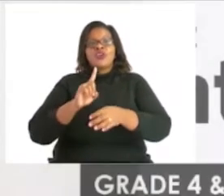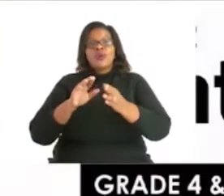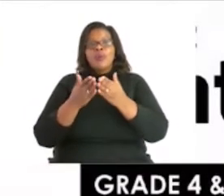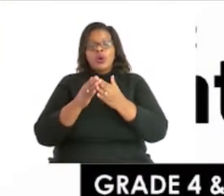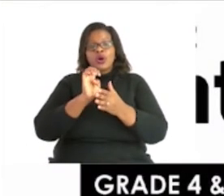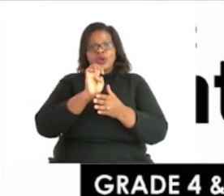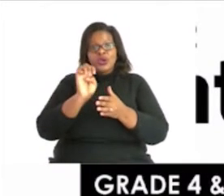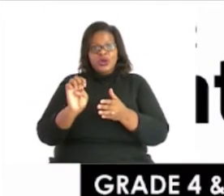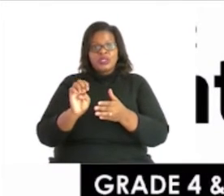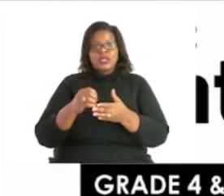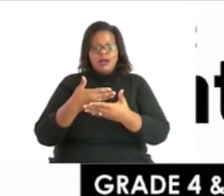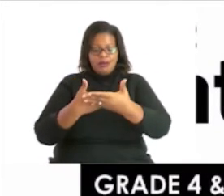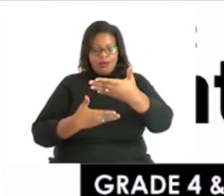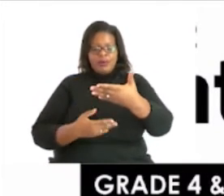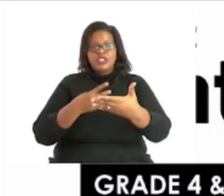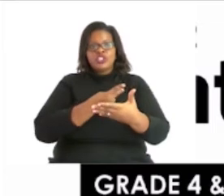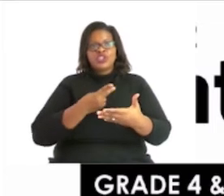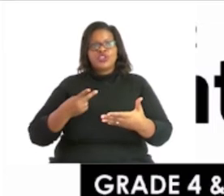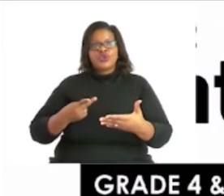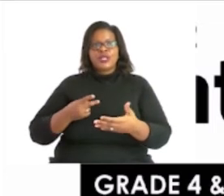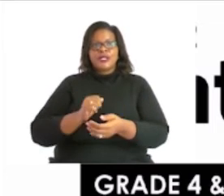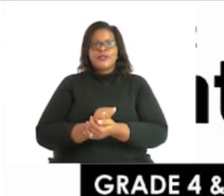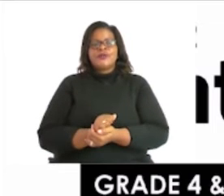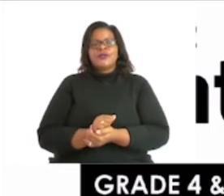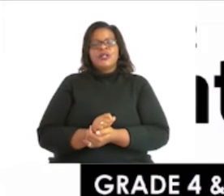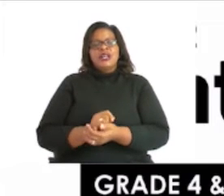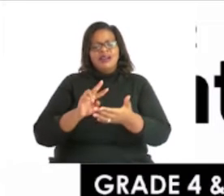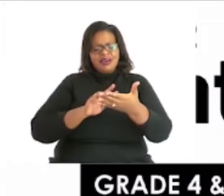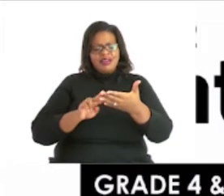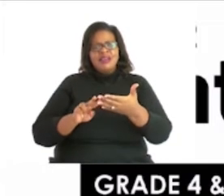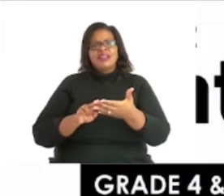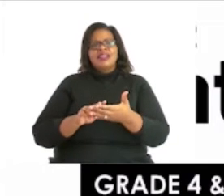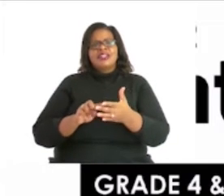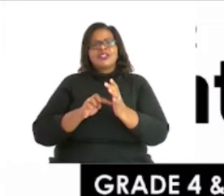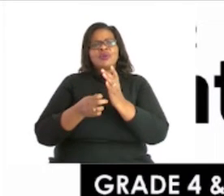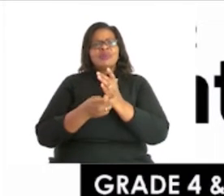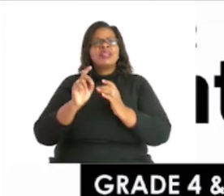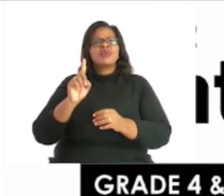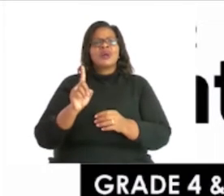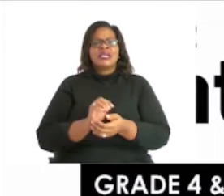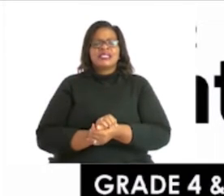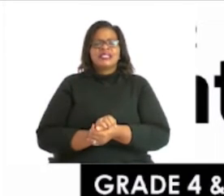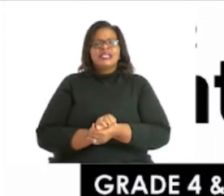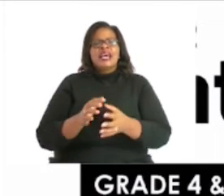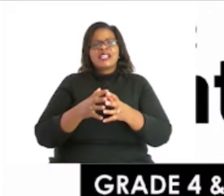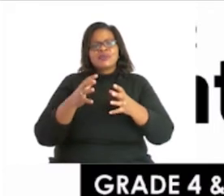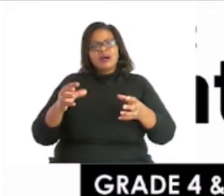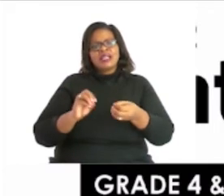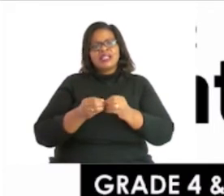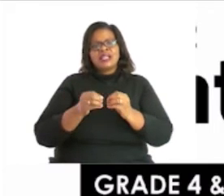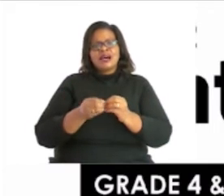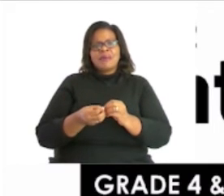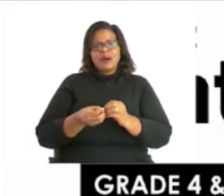on page 22. Now let's read. What is expanded notation? Expanded notation